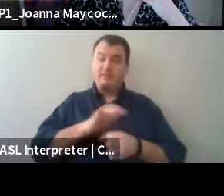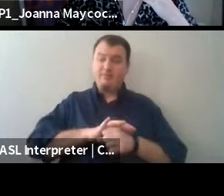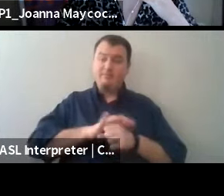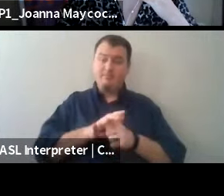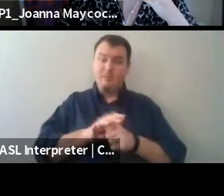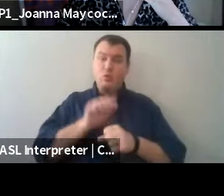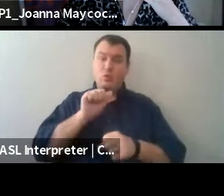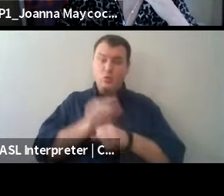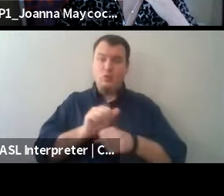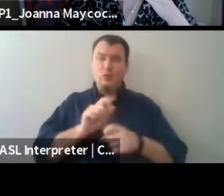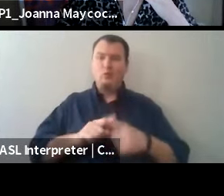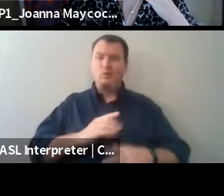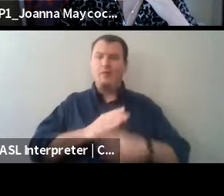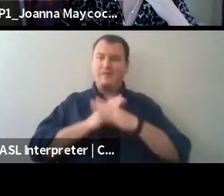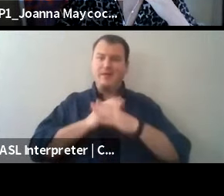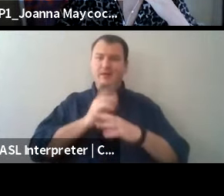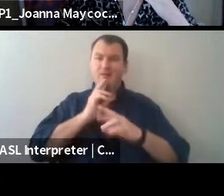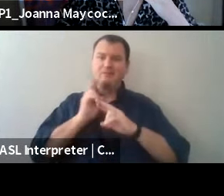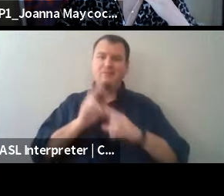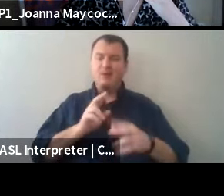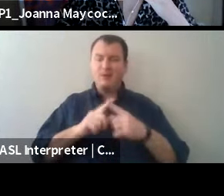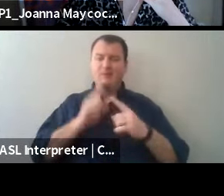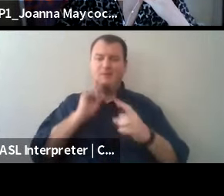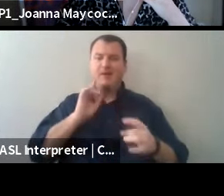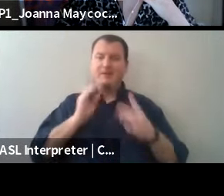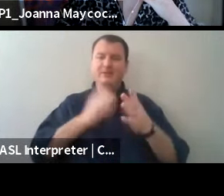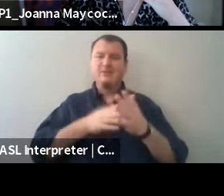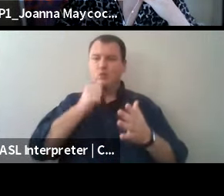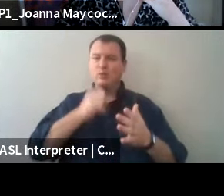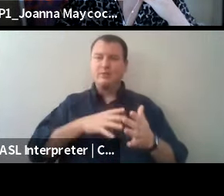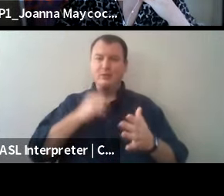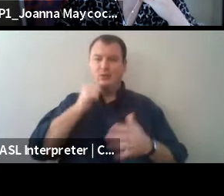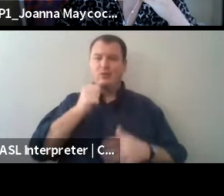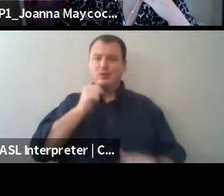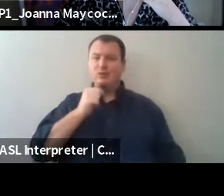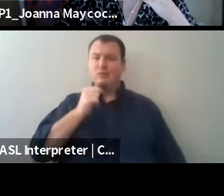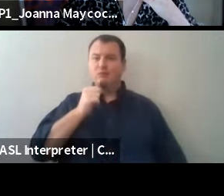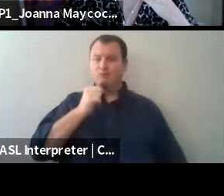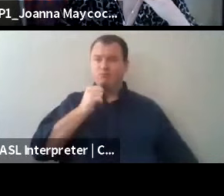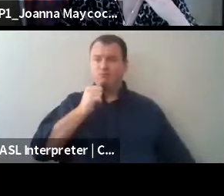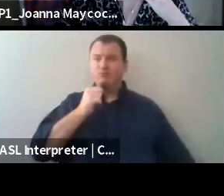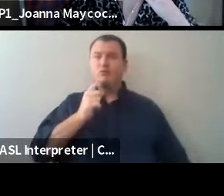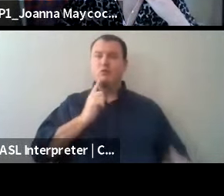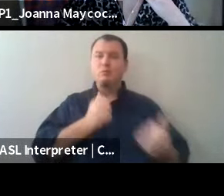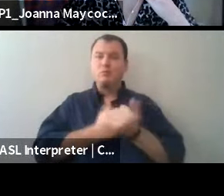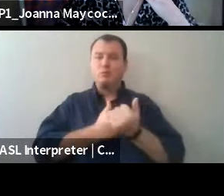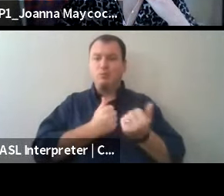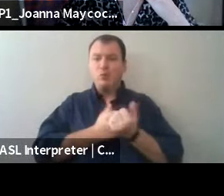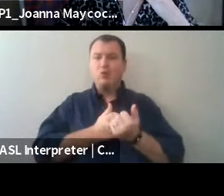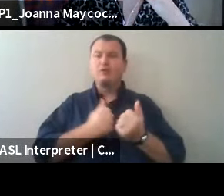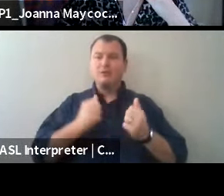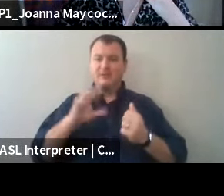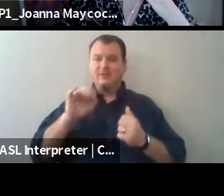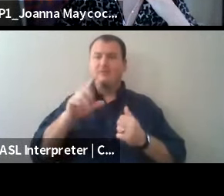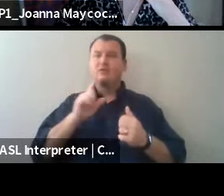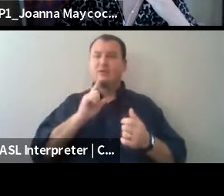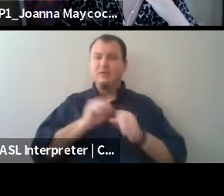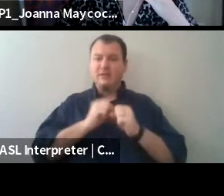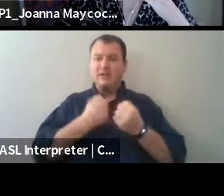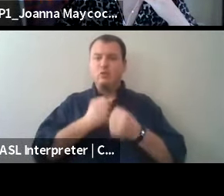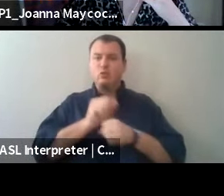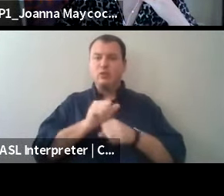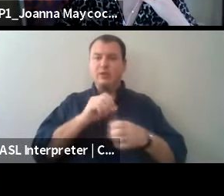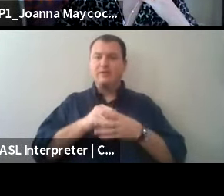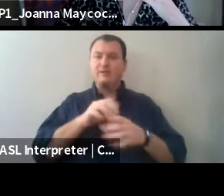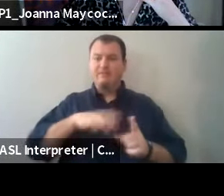to prevent and respond to violence against women and girls and to support civil society organizations working in this